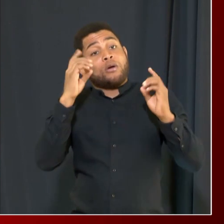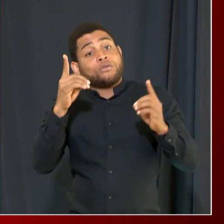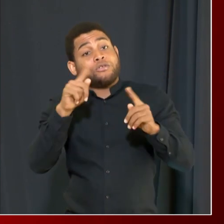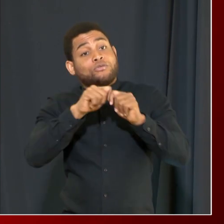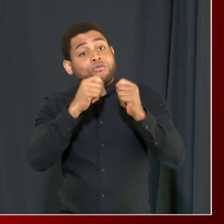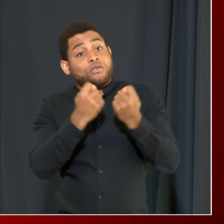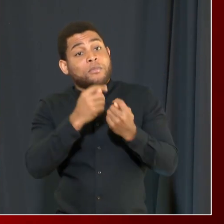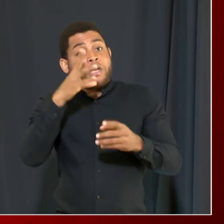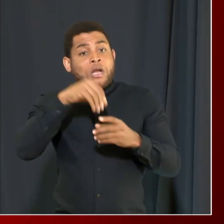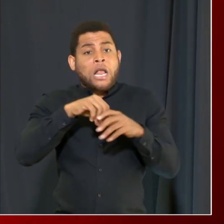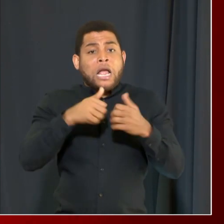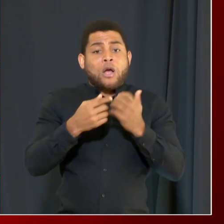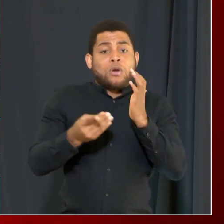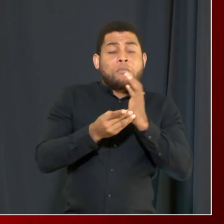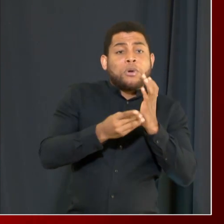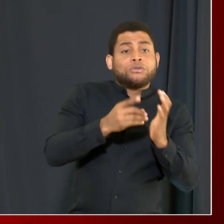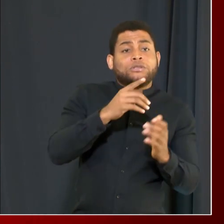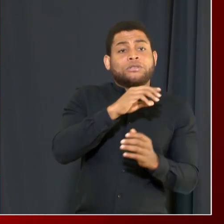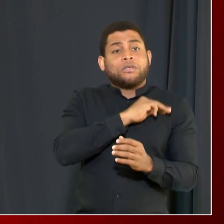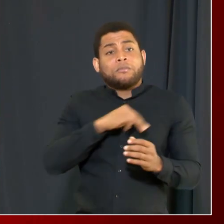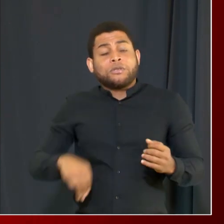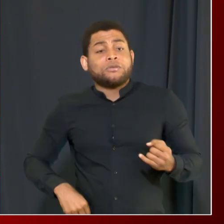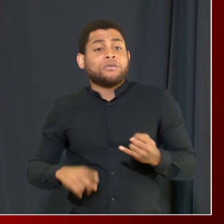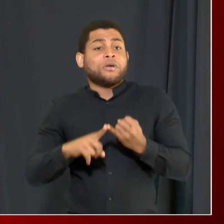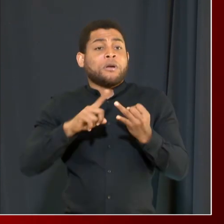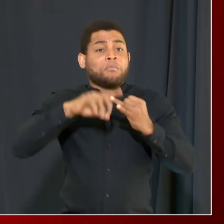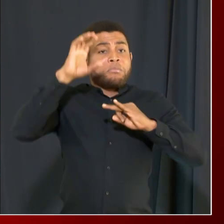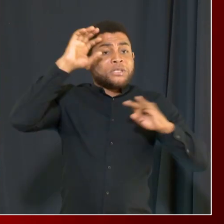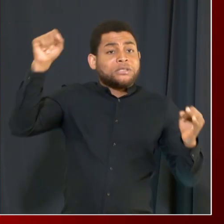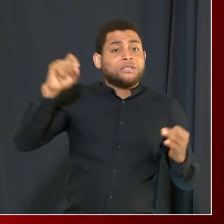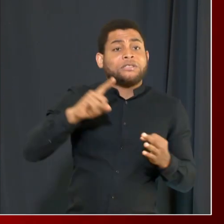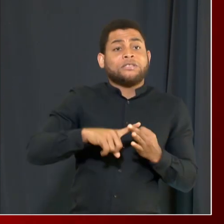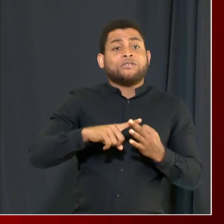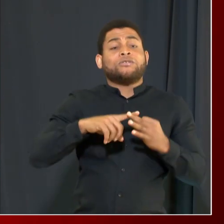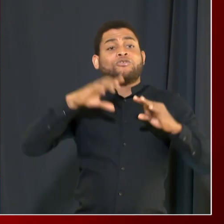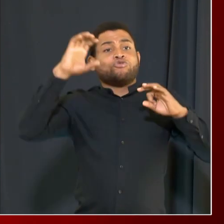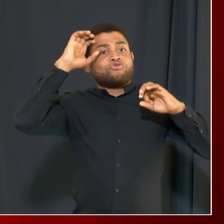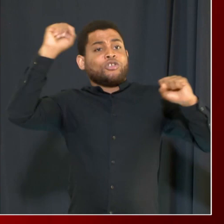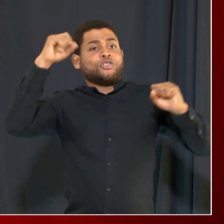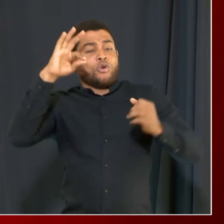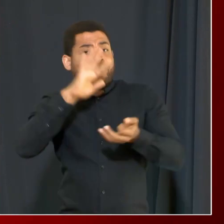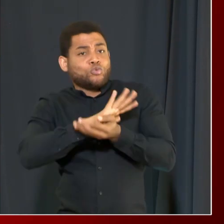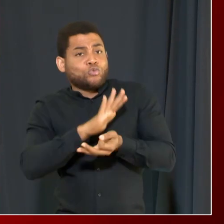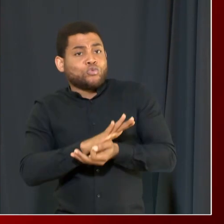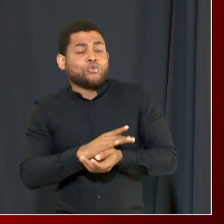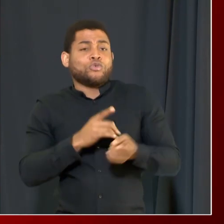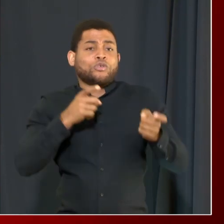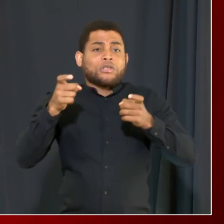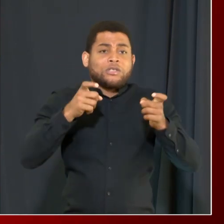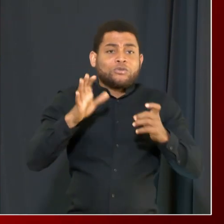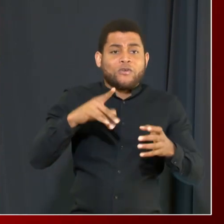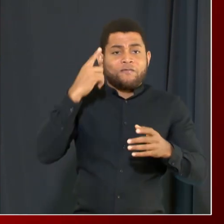mayor, state superintendent, chancellor of schools, and the director of the executive